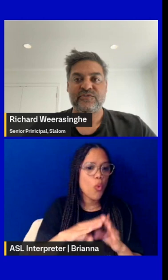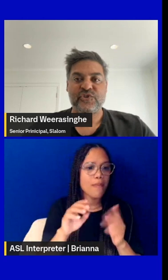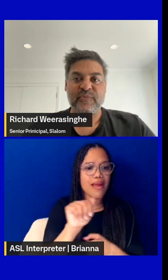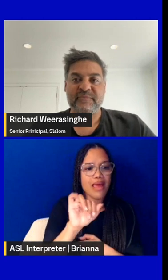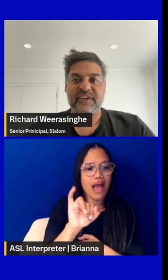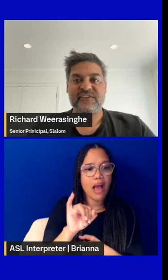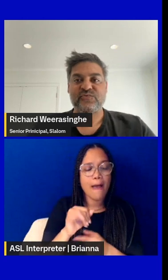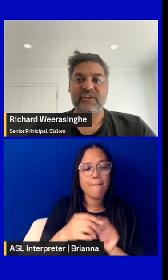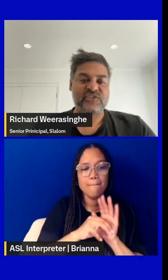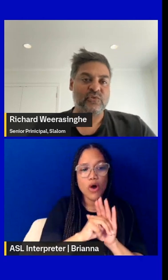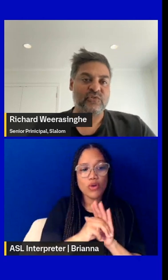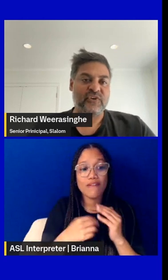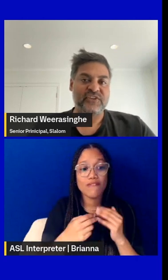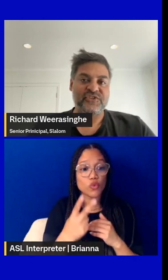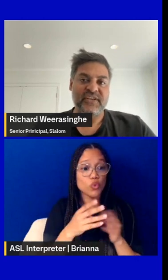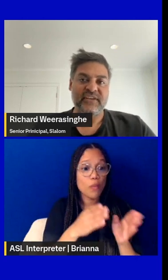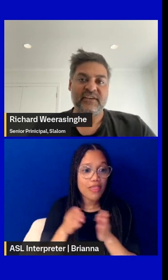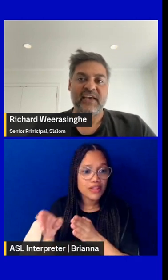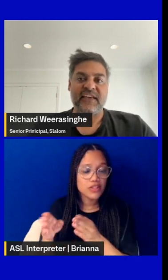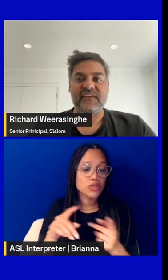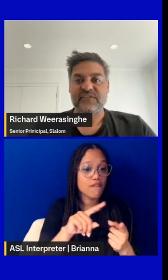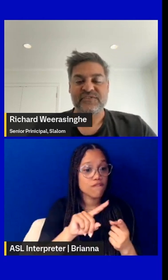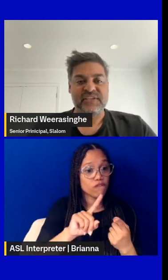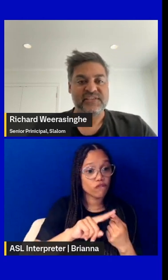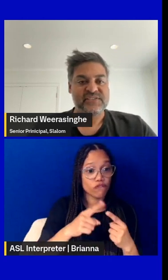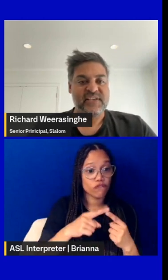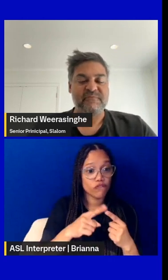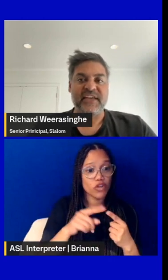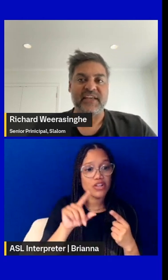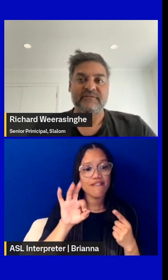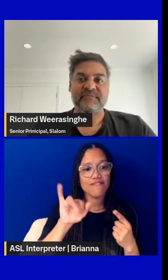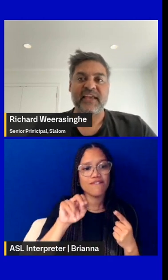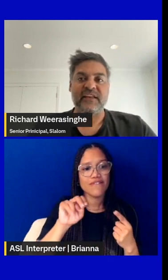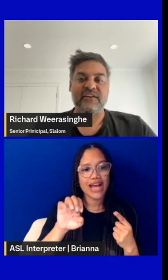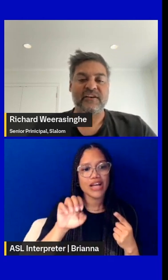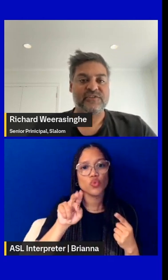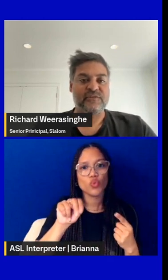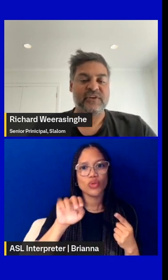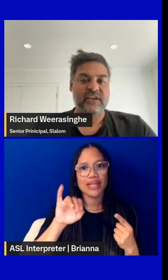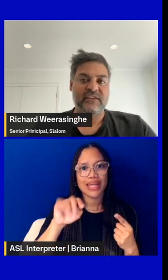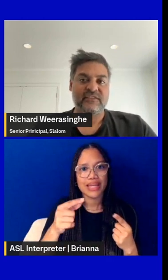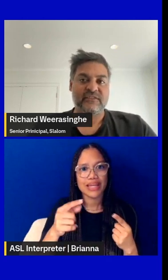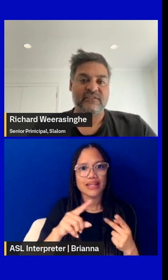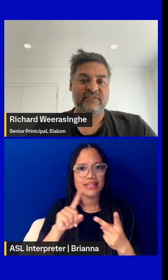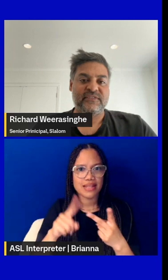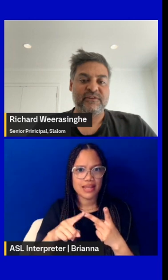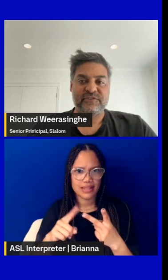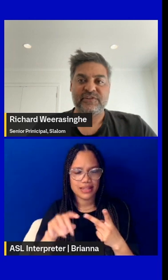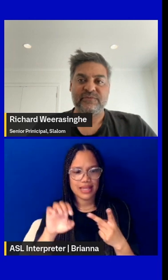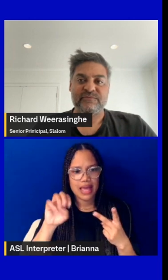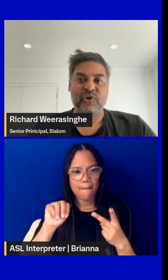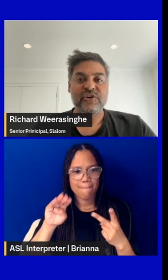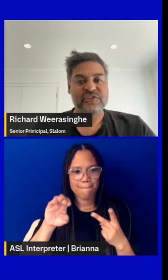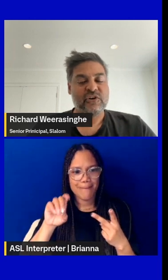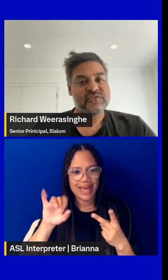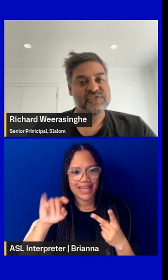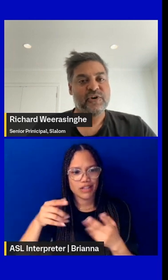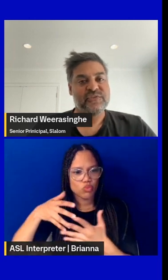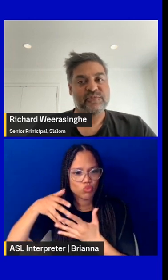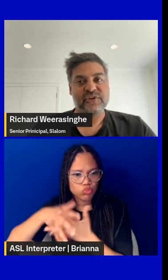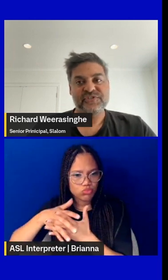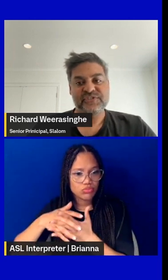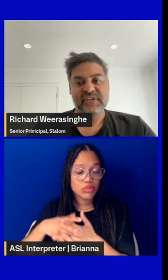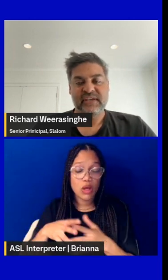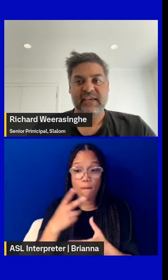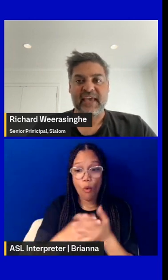There's two main methods. One is called fine-tuning, and the other is embedding. And so there are pros and cons to